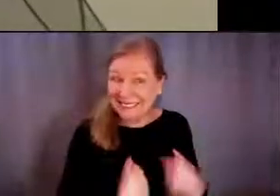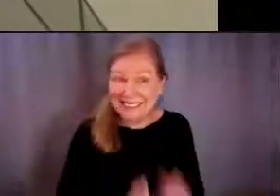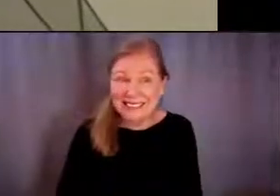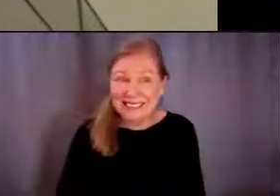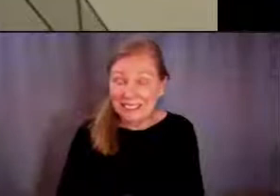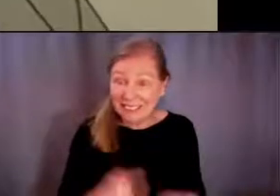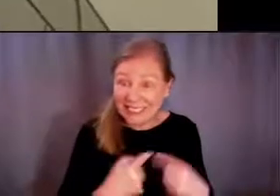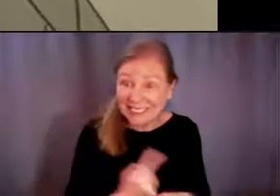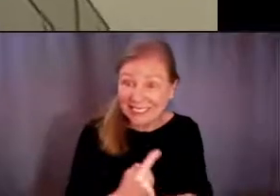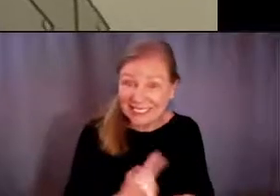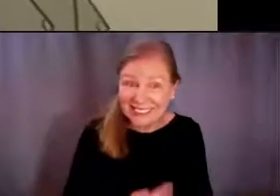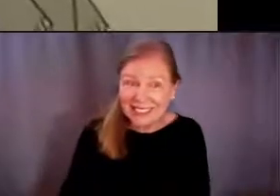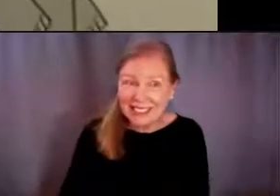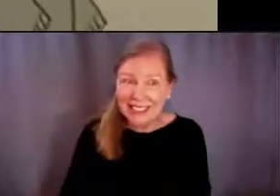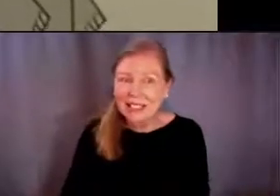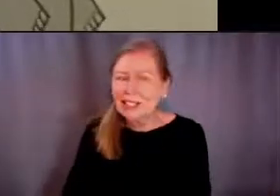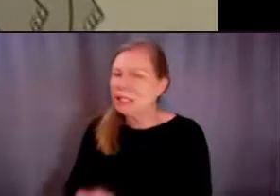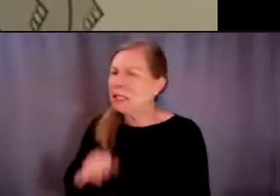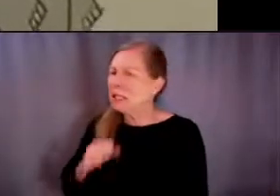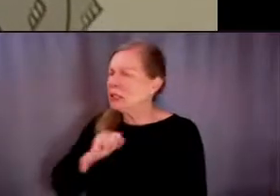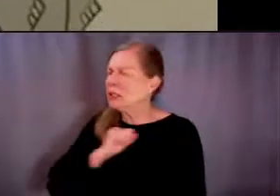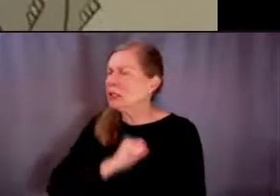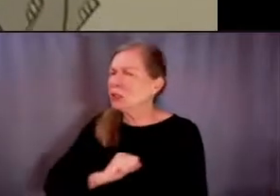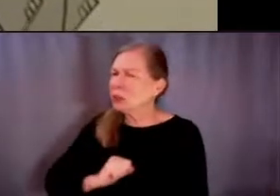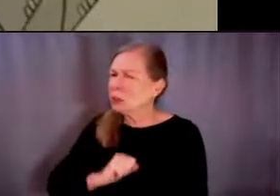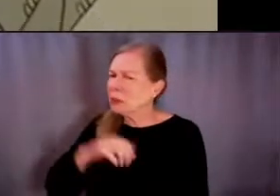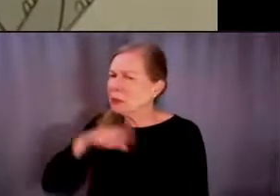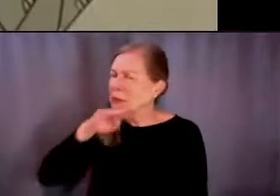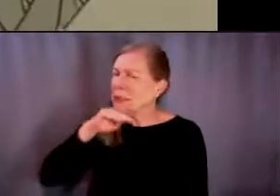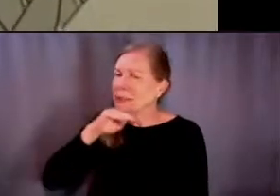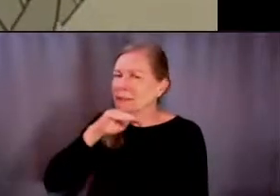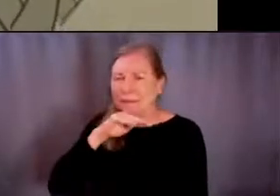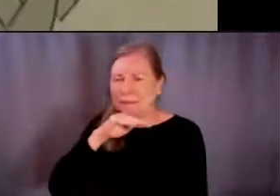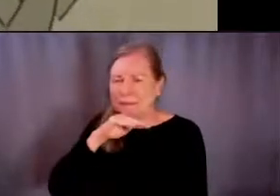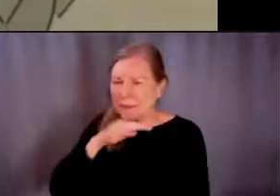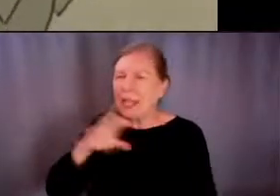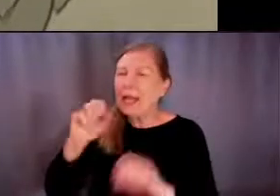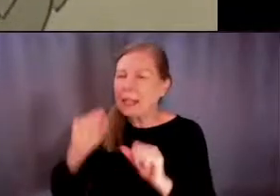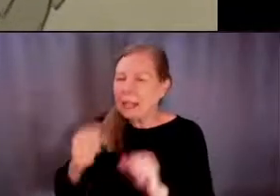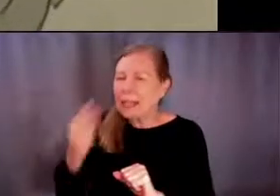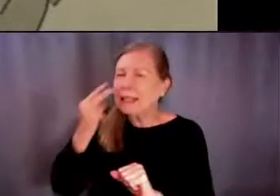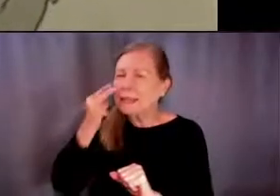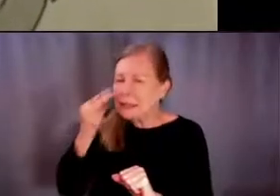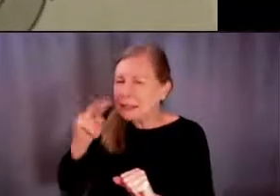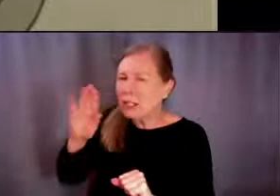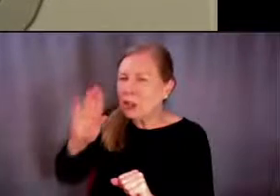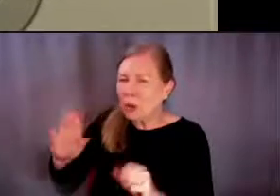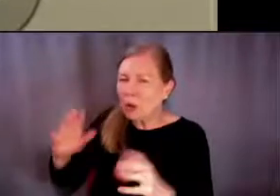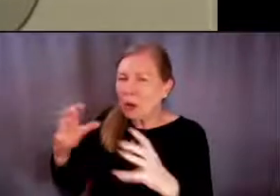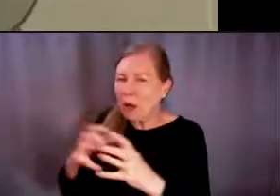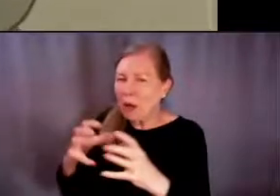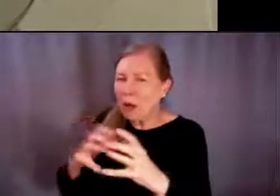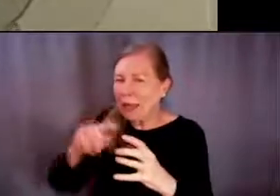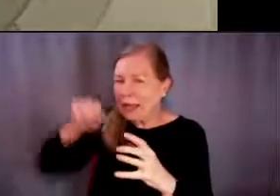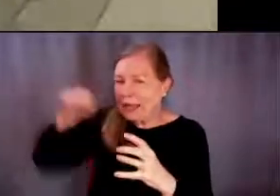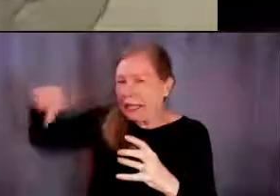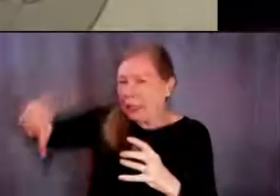Right? Super Pig? I can see your ball back here.